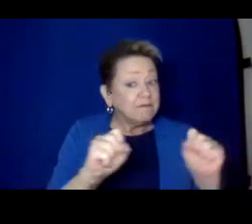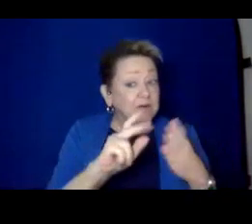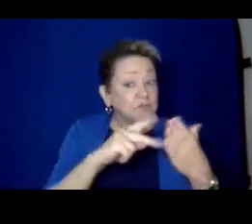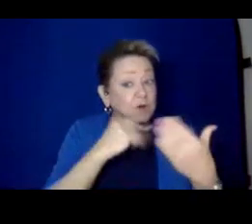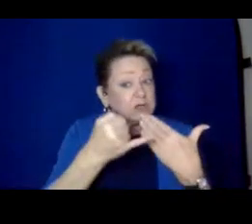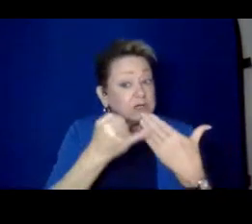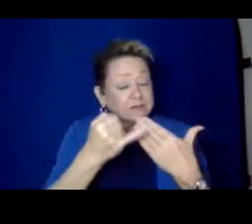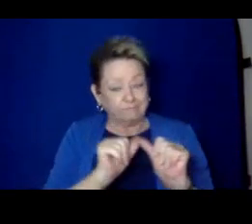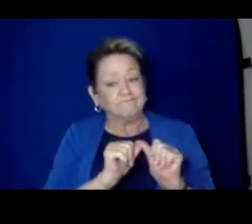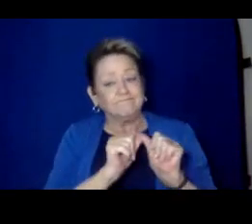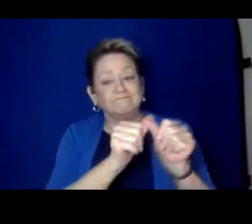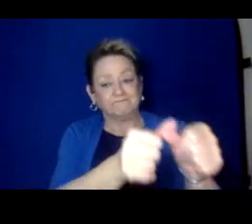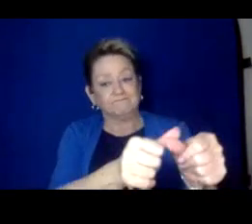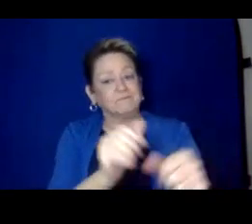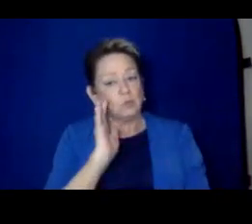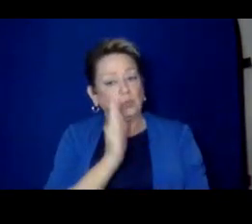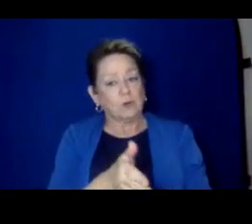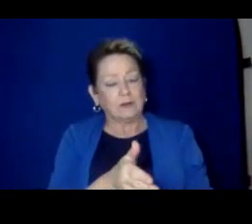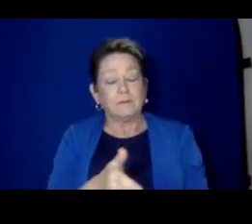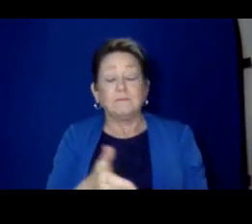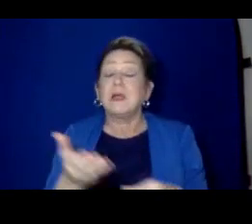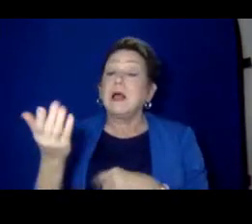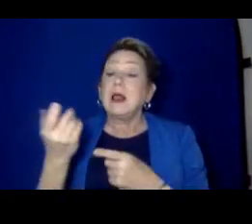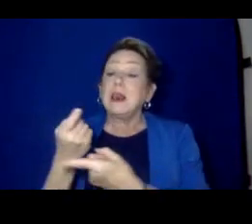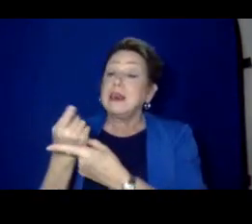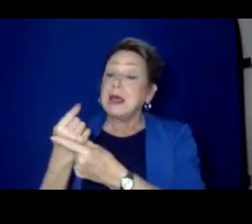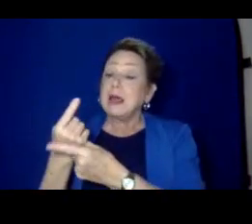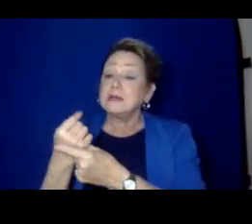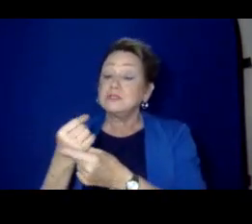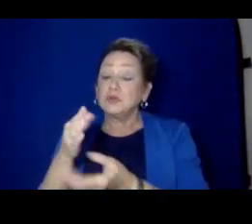Last year, we budgeted a $50 million